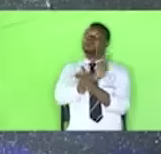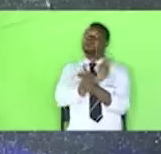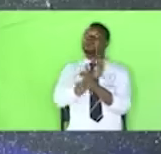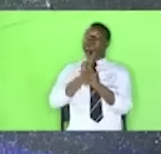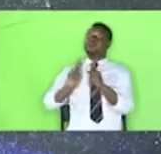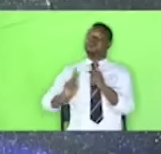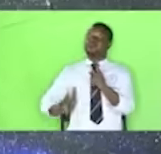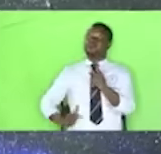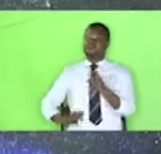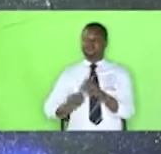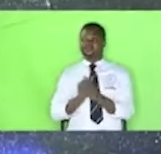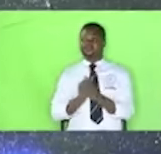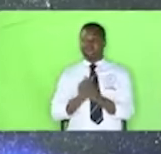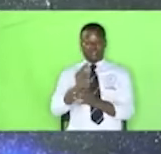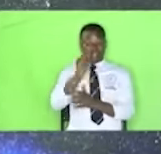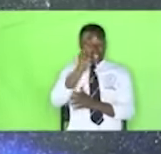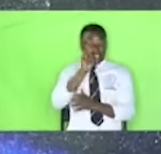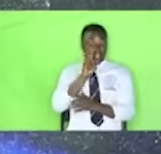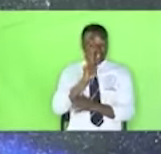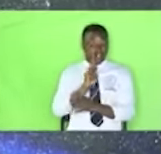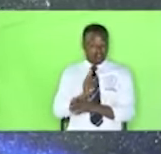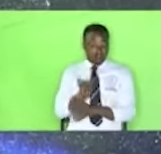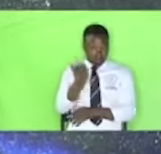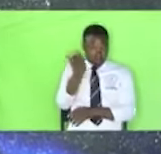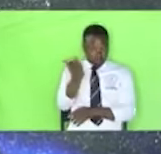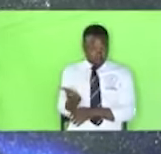A virgin will have a son.